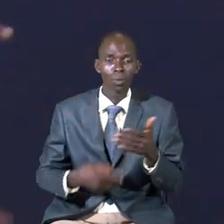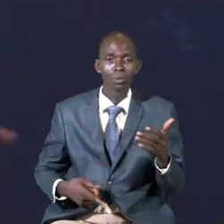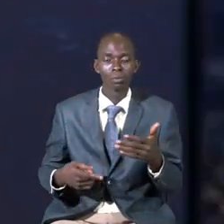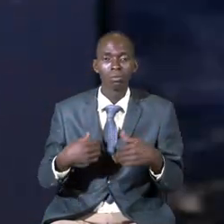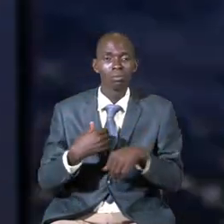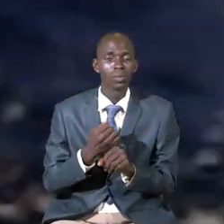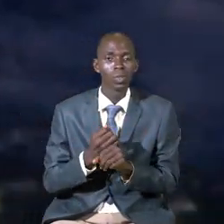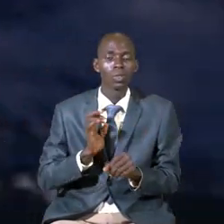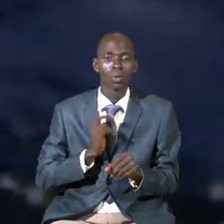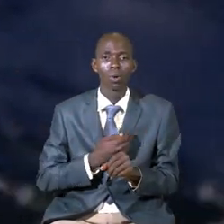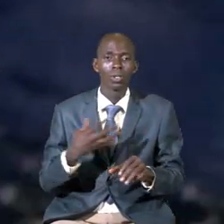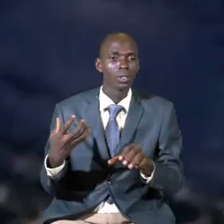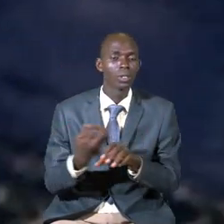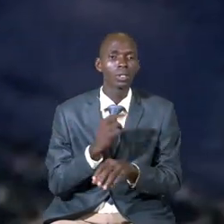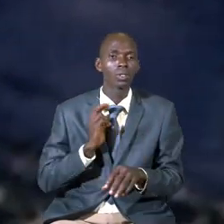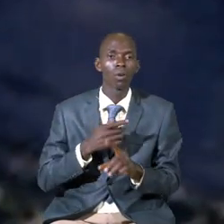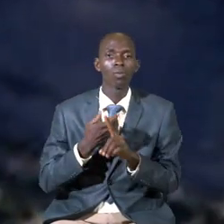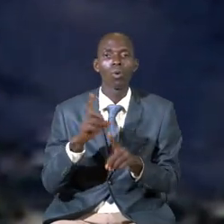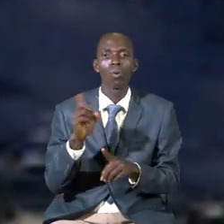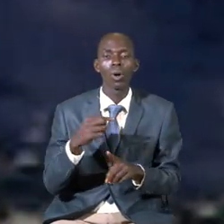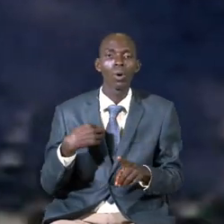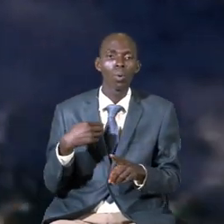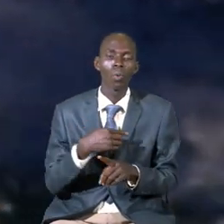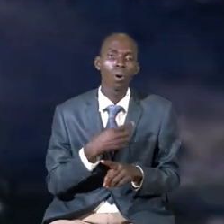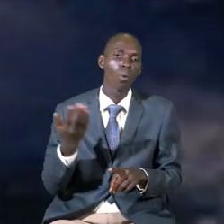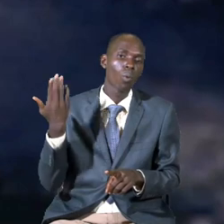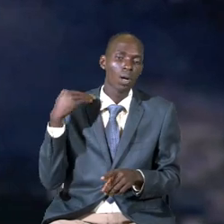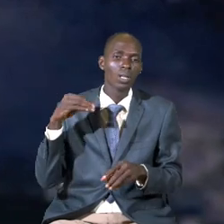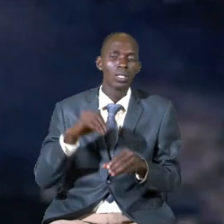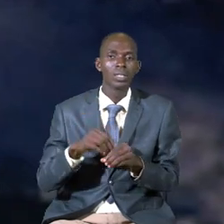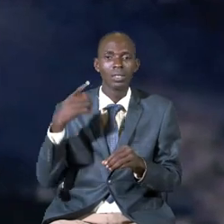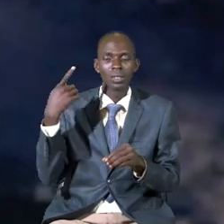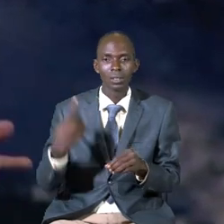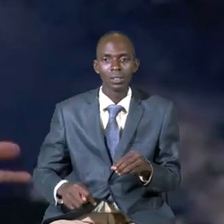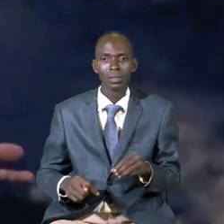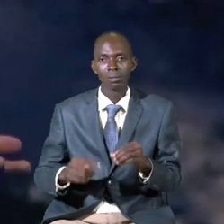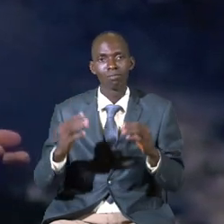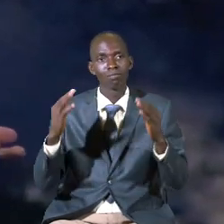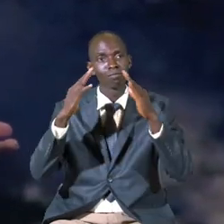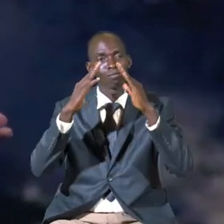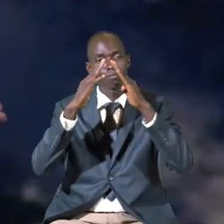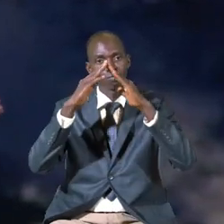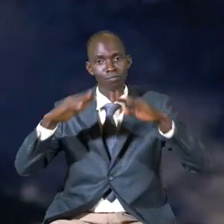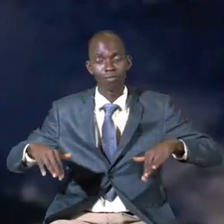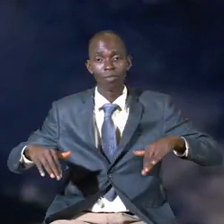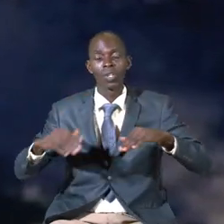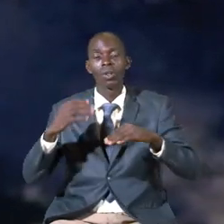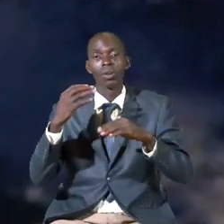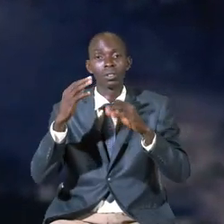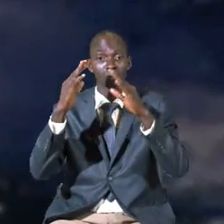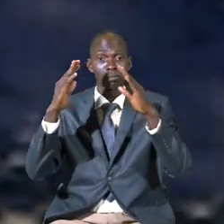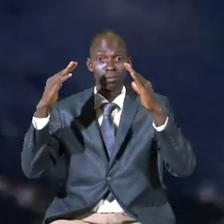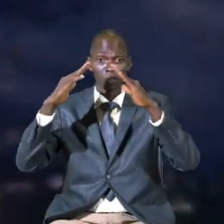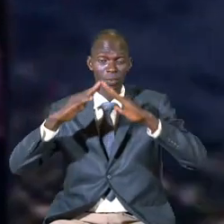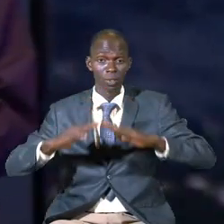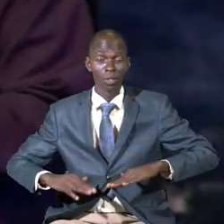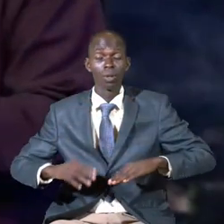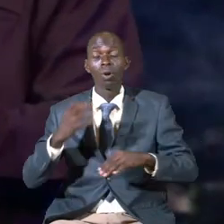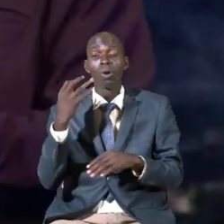us where we were in the valley of mediocrity and he moved us up out of